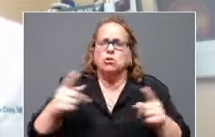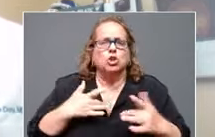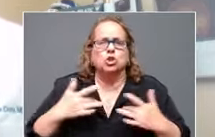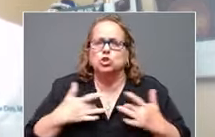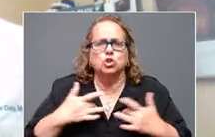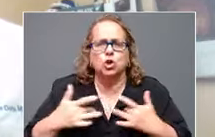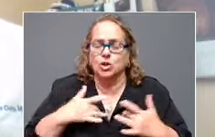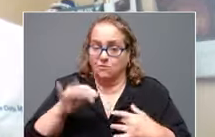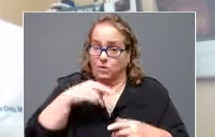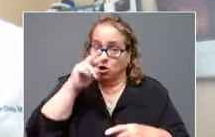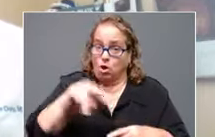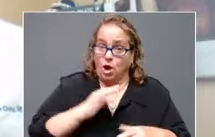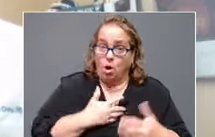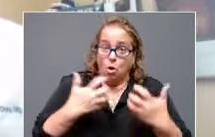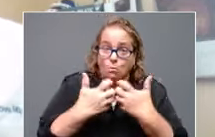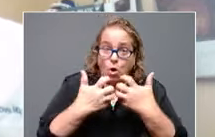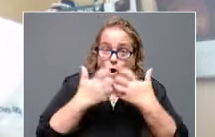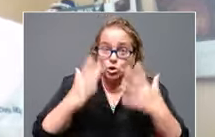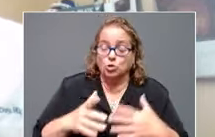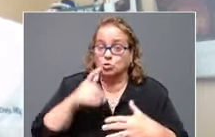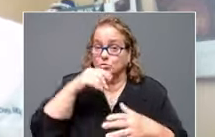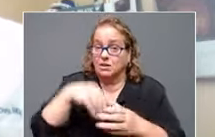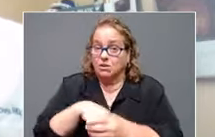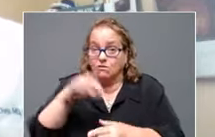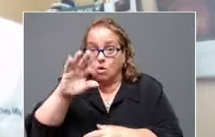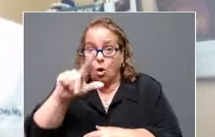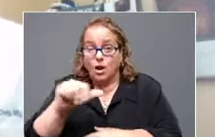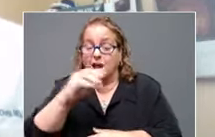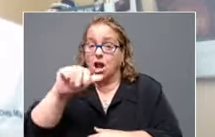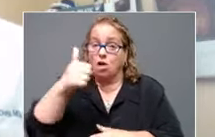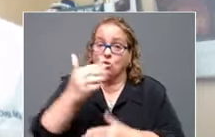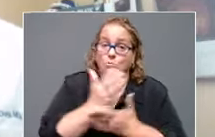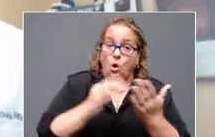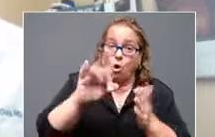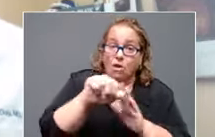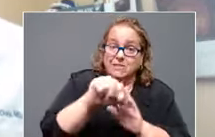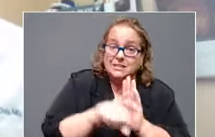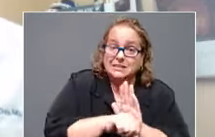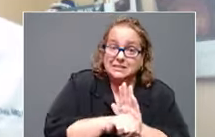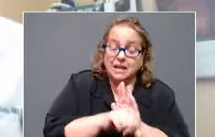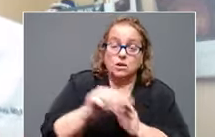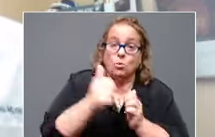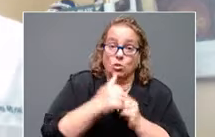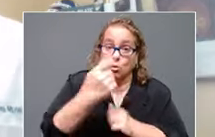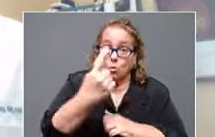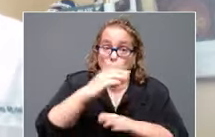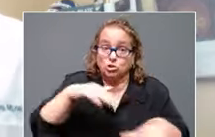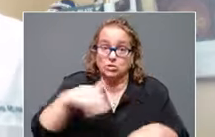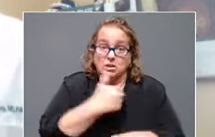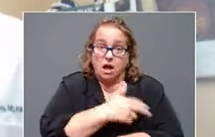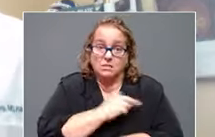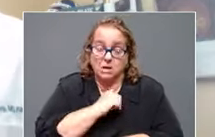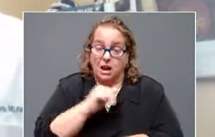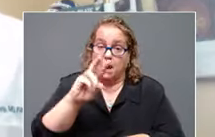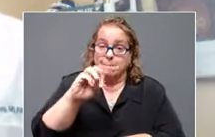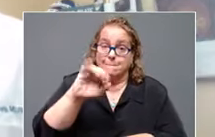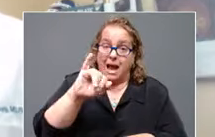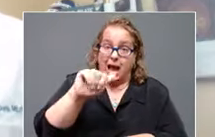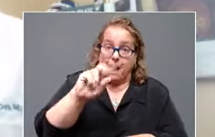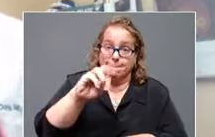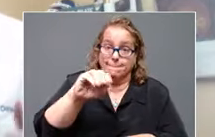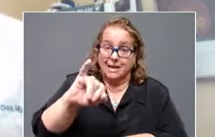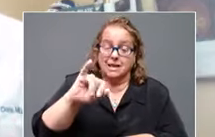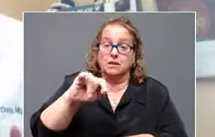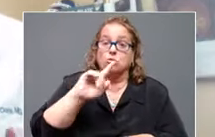a lot of concerns about what it seemed like a silver lining. If you remember early on when we talked about it, the